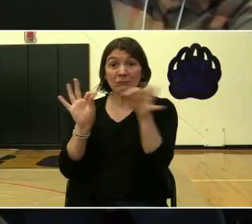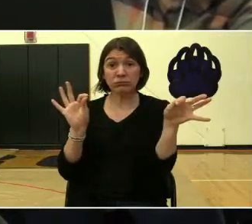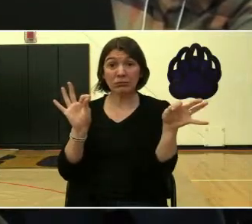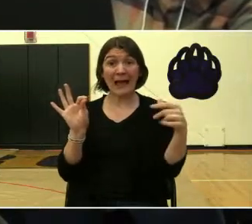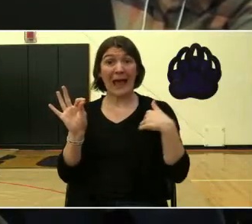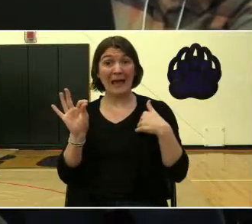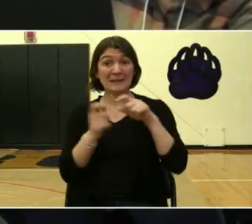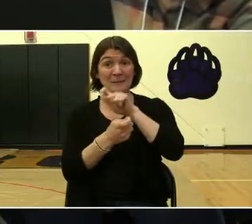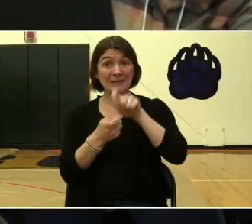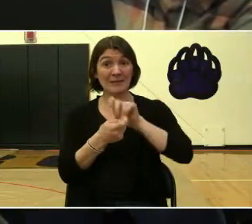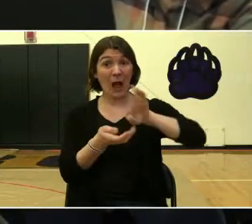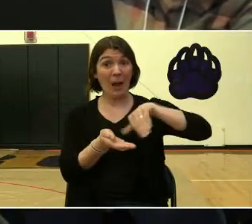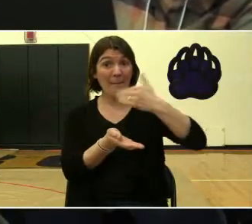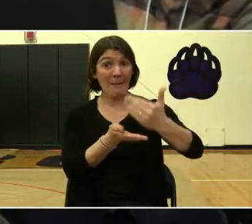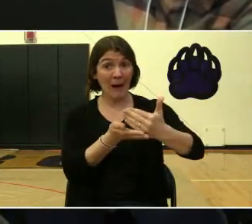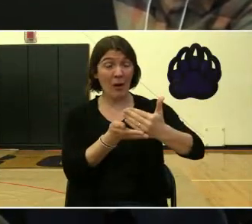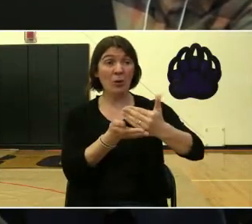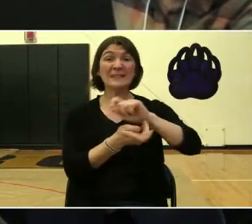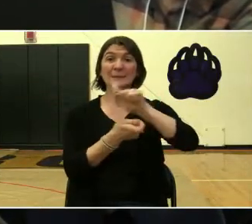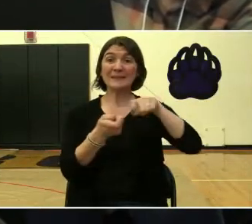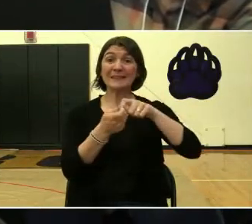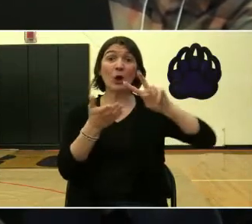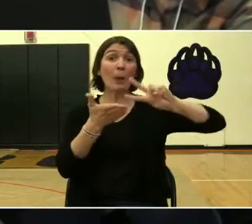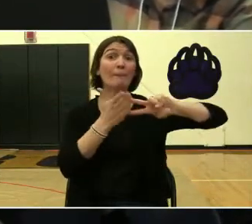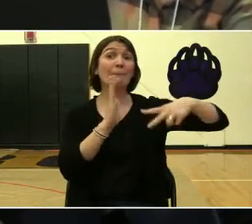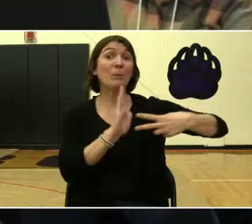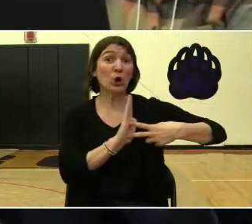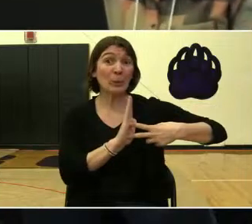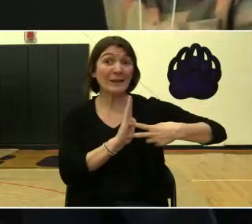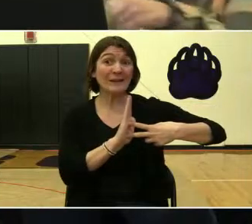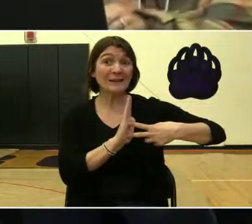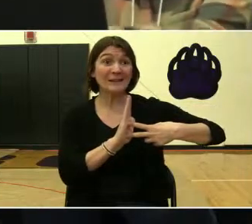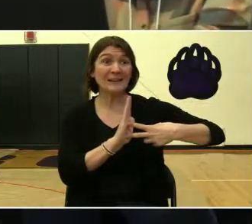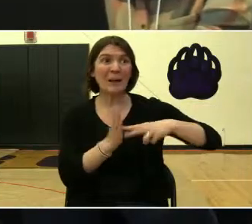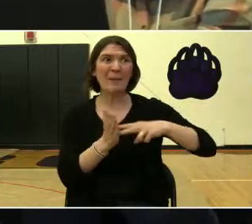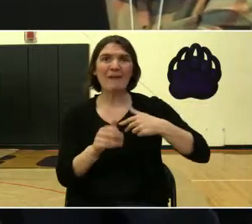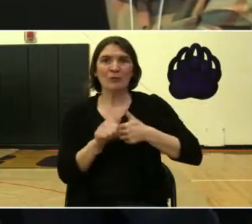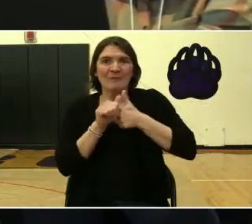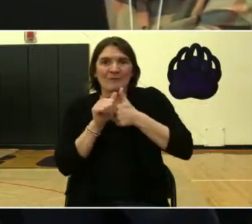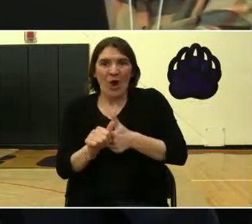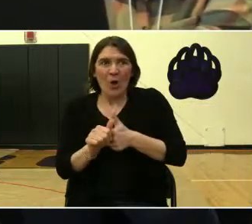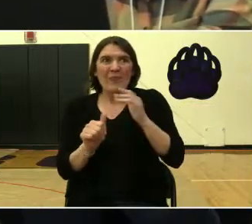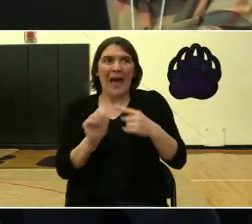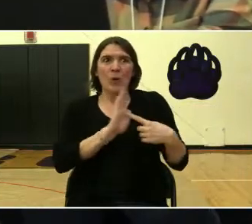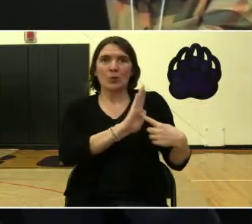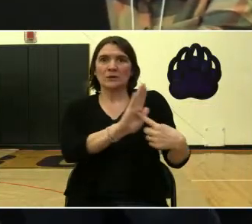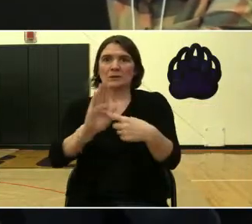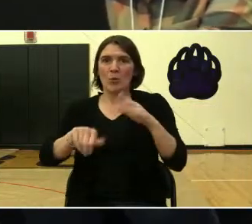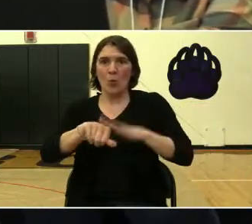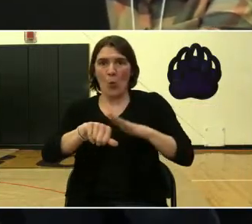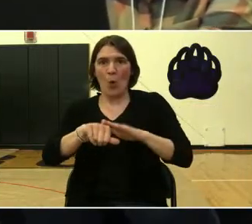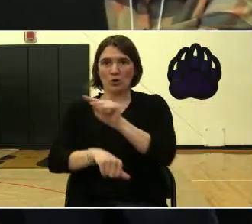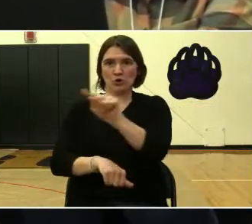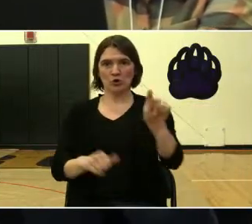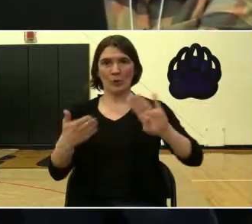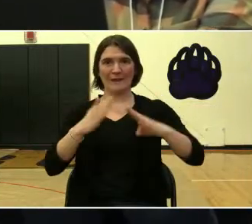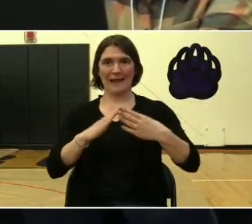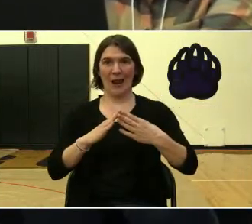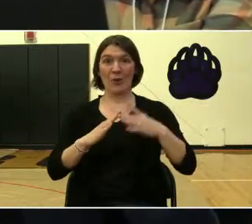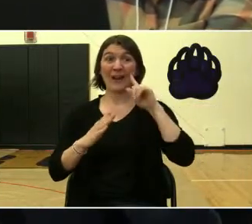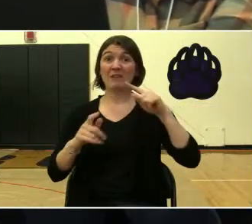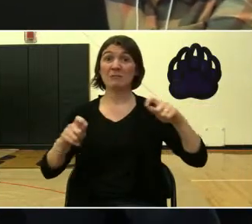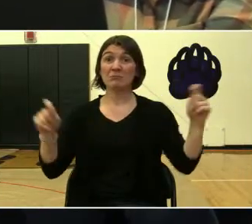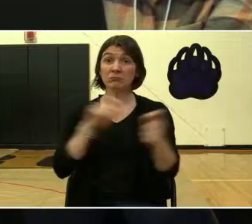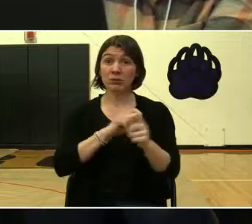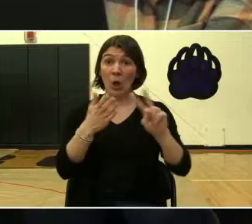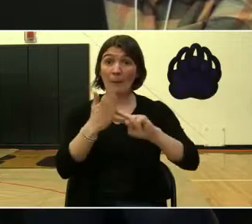warned for this purpose uh I believe the moderator's decision is correct and obviously it can be appealed and